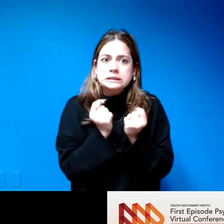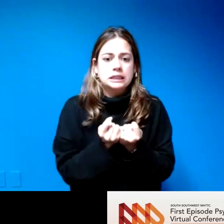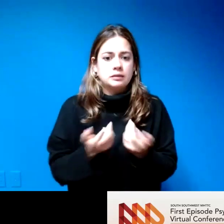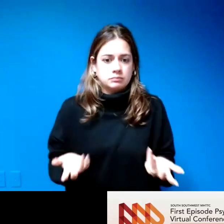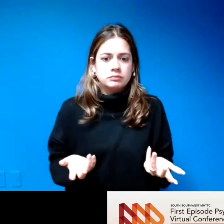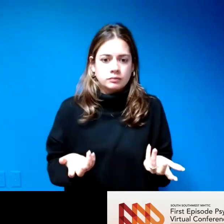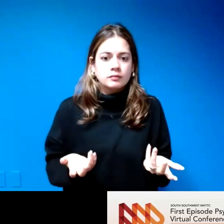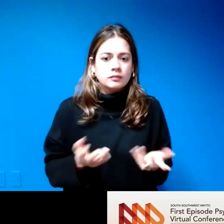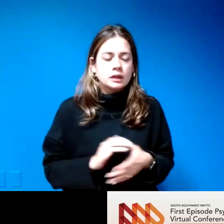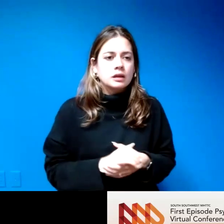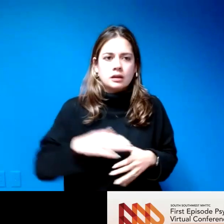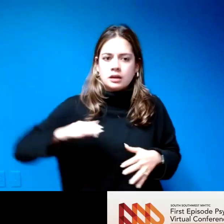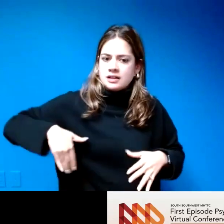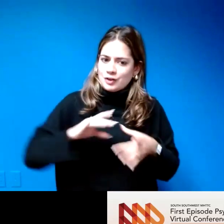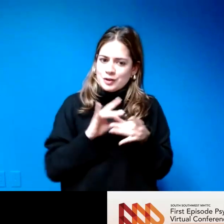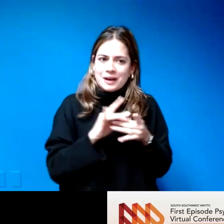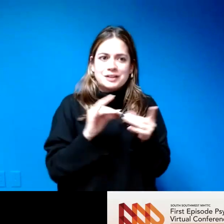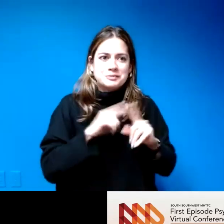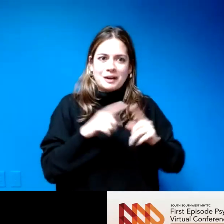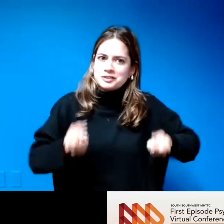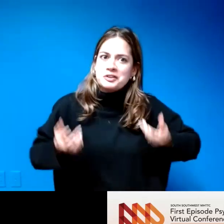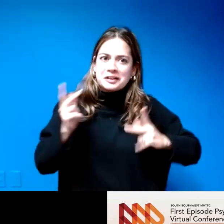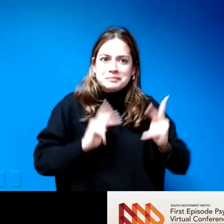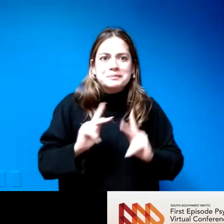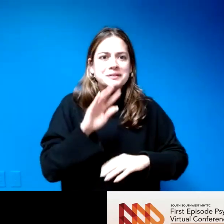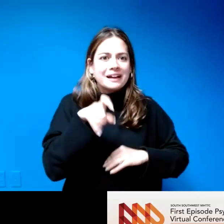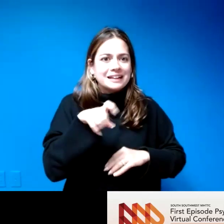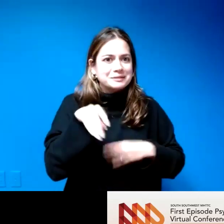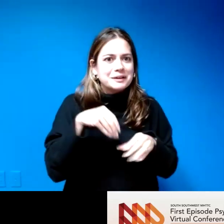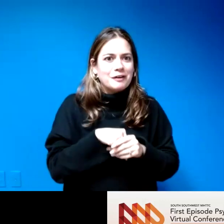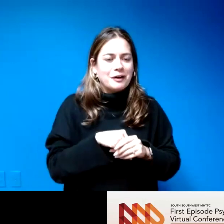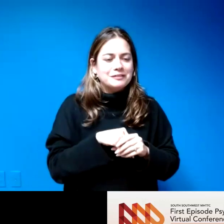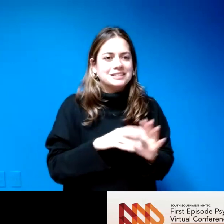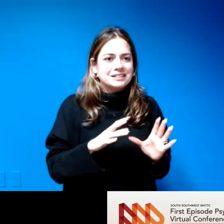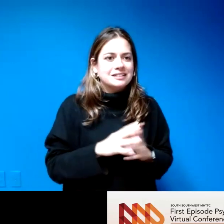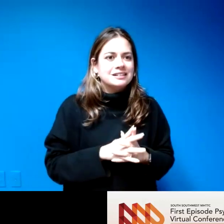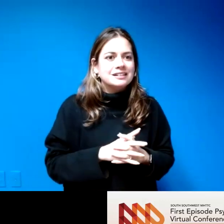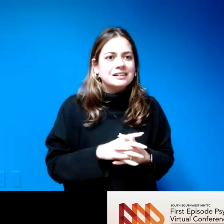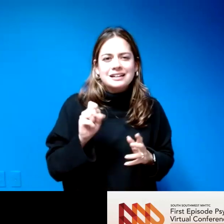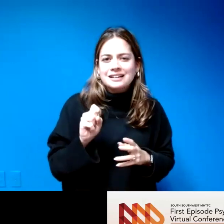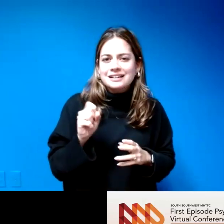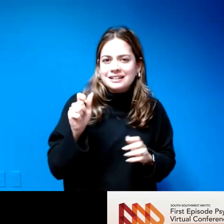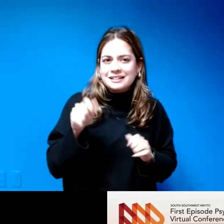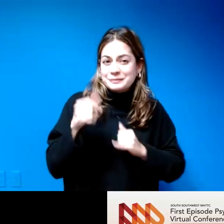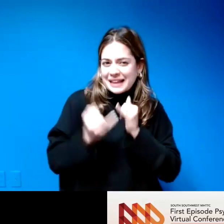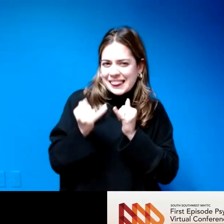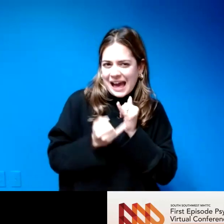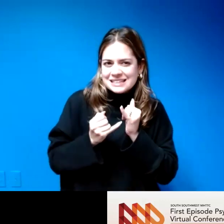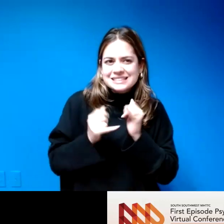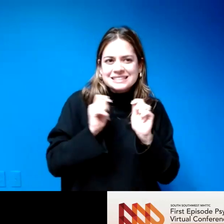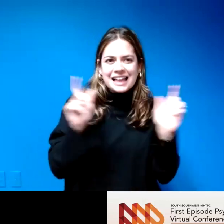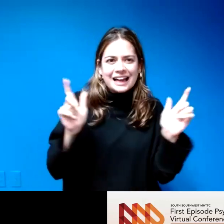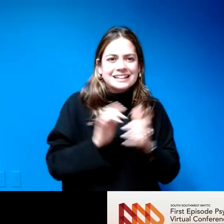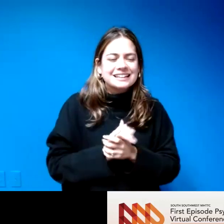mentioned yet. That there's a lot of people who make Epicenter happen. So can I have this was going to be my last slide, but I'm